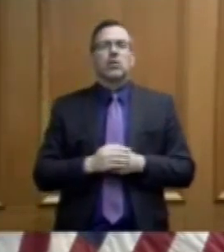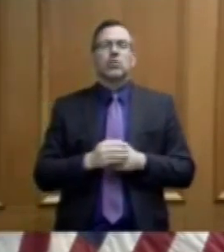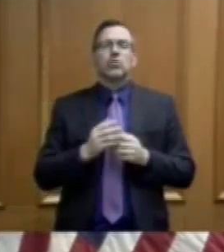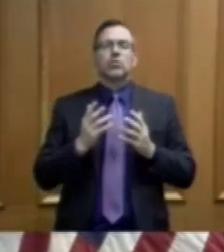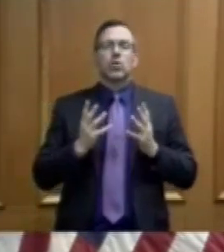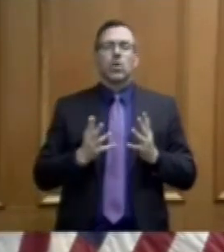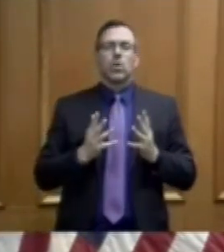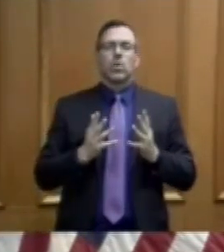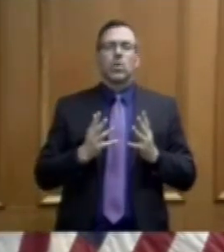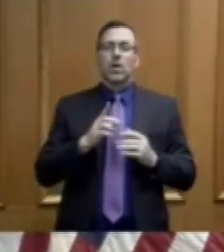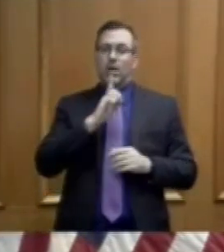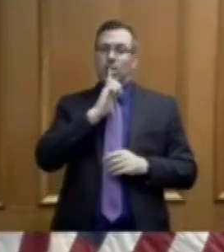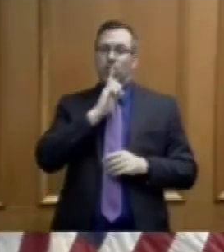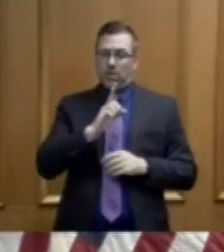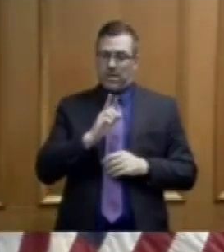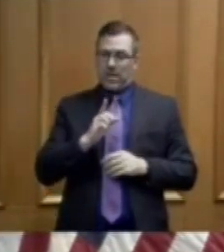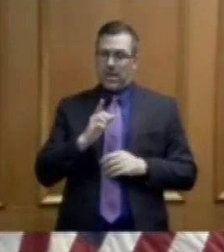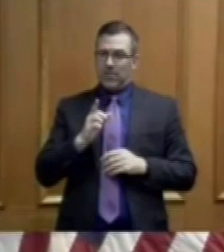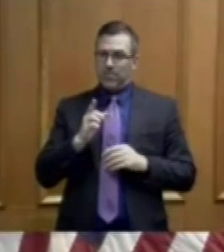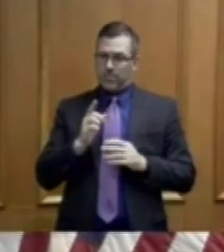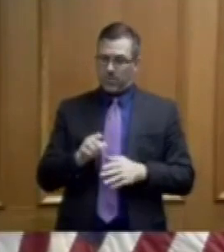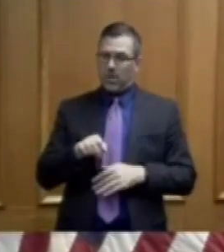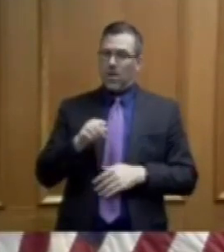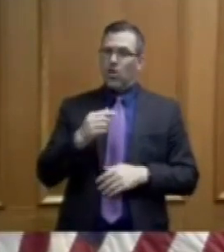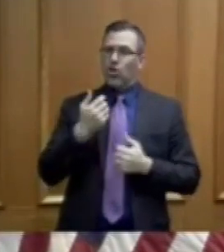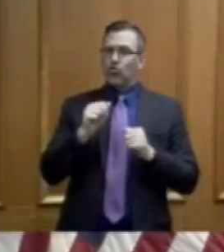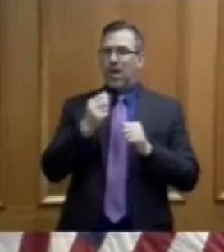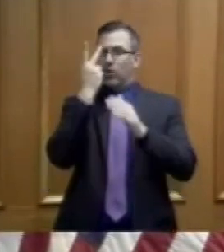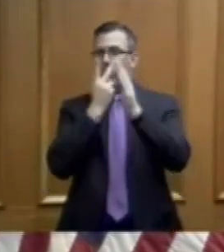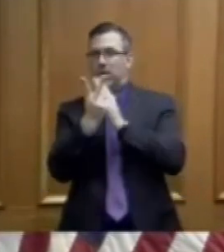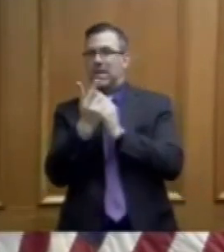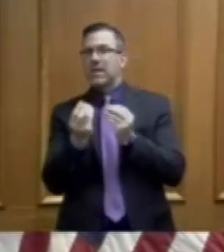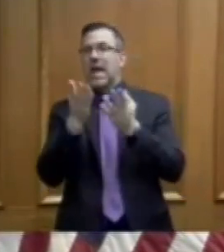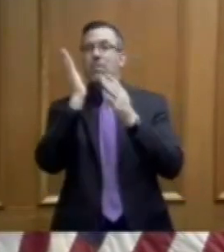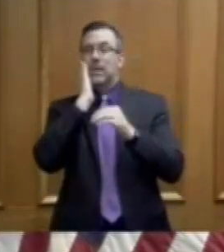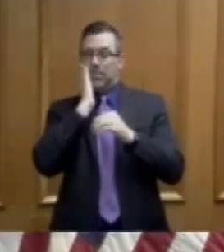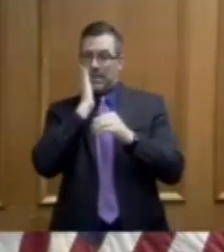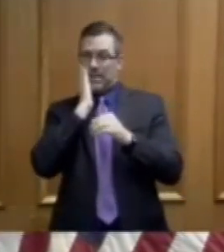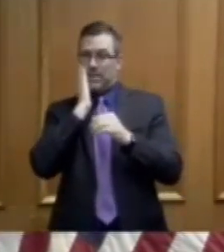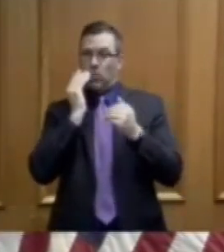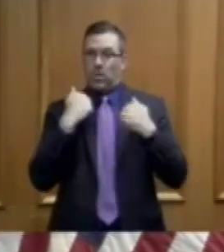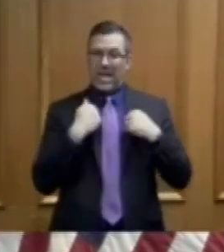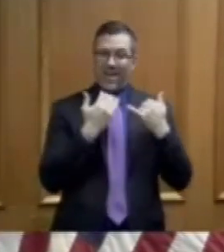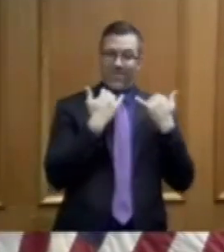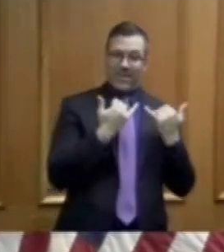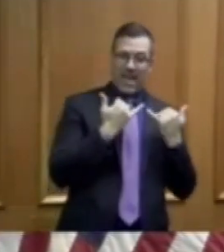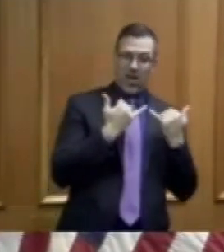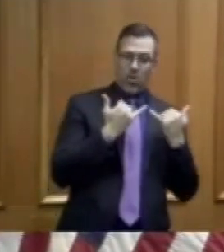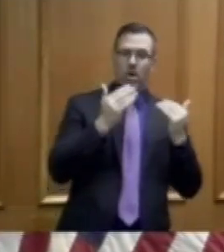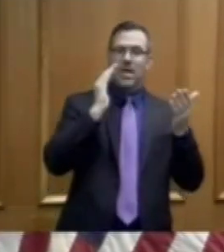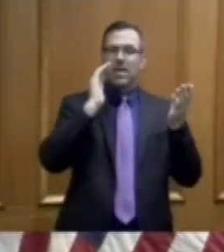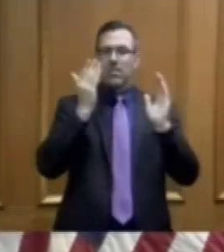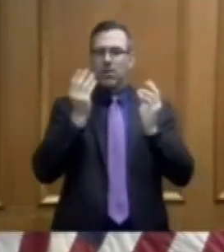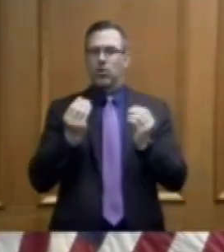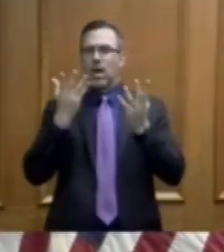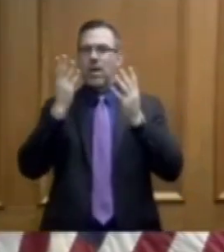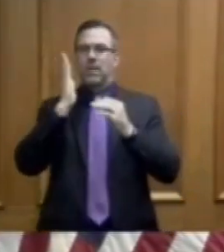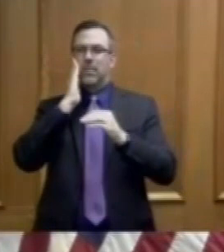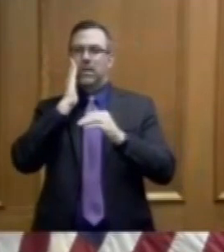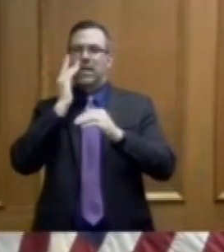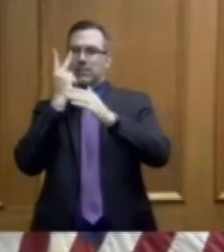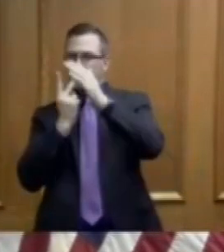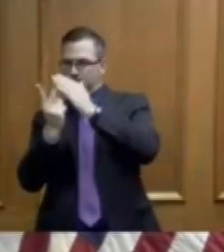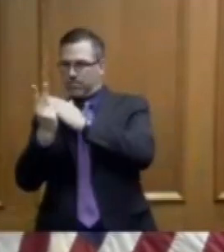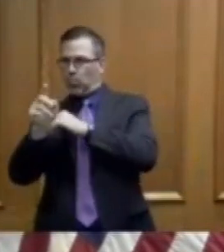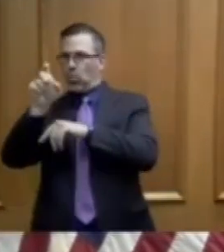refers to the difference between what we think we will need on that date and what we have right now, but we actually are planning to close